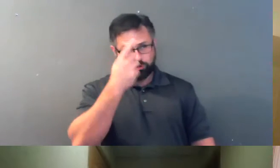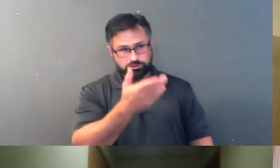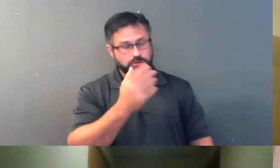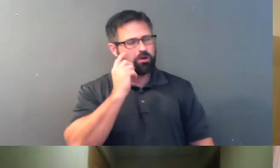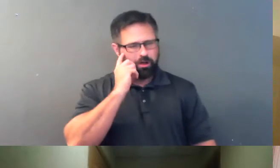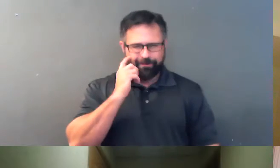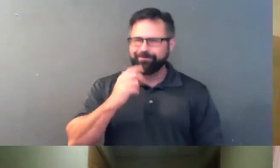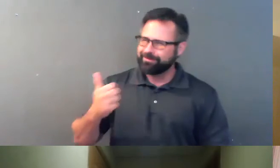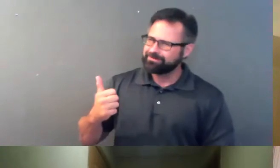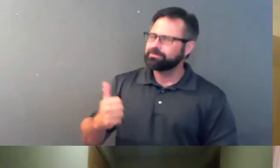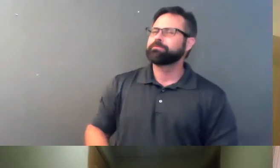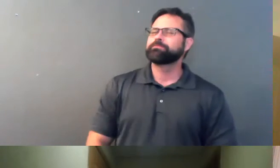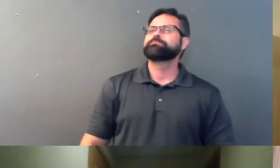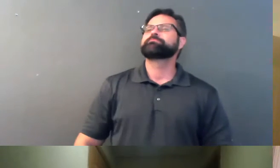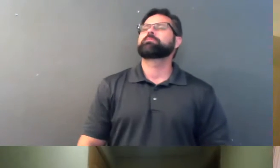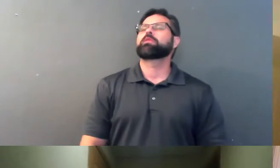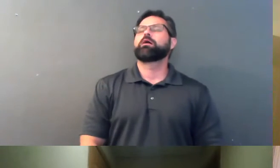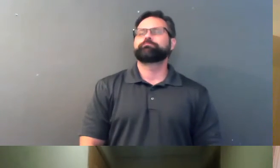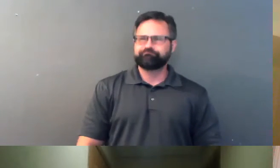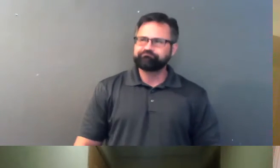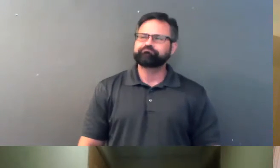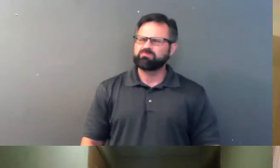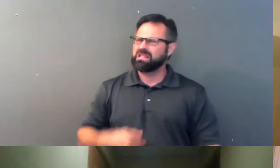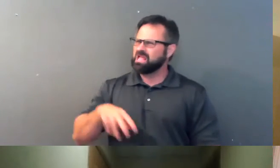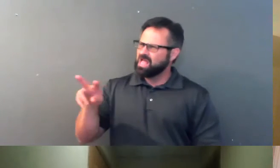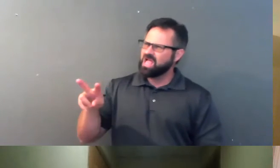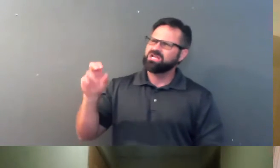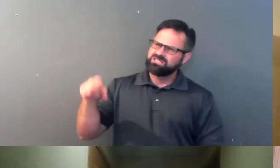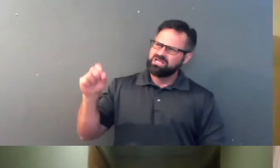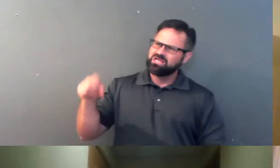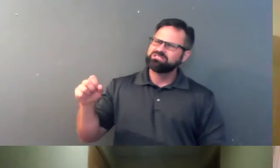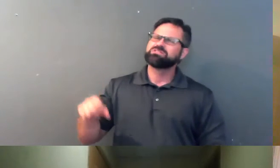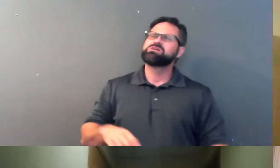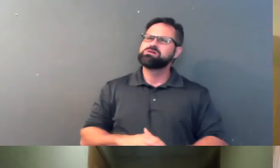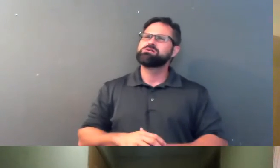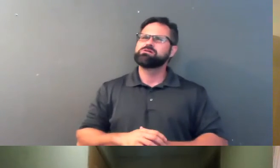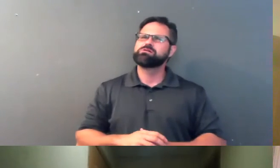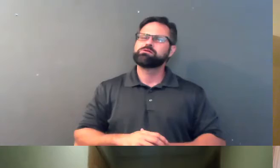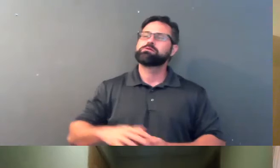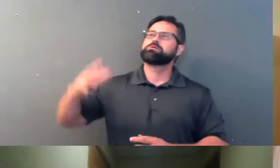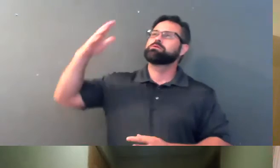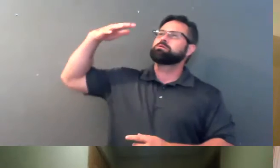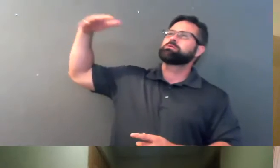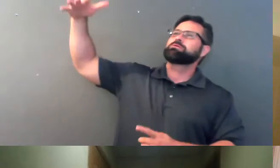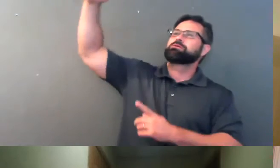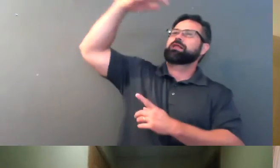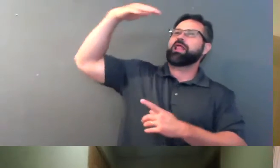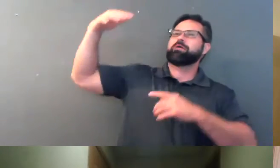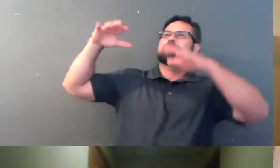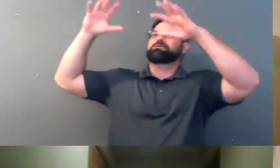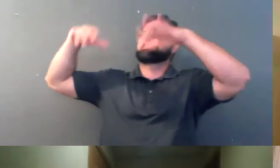Yes, no problem. I do agree that the slice on climate change that I put forward